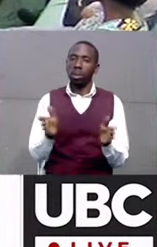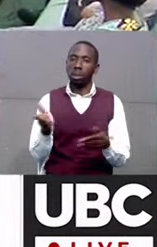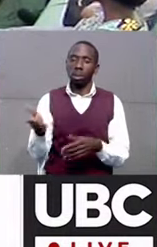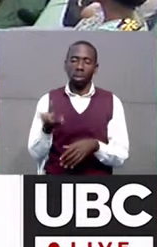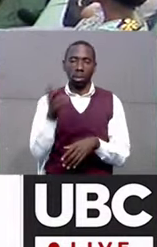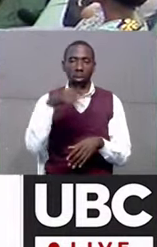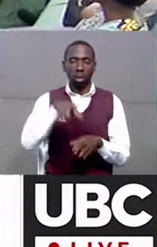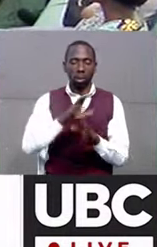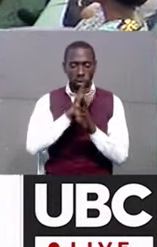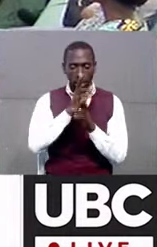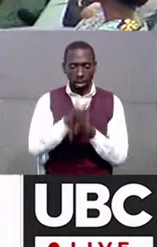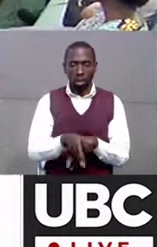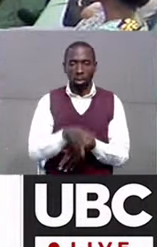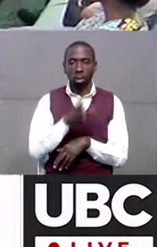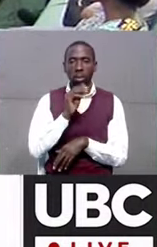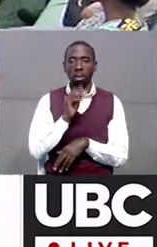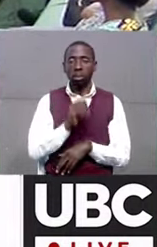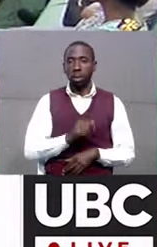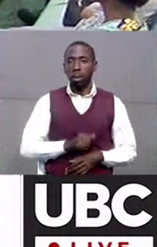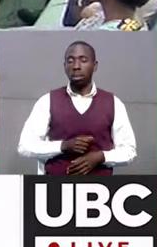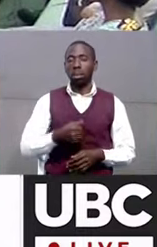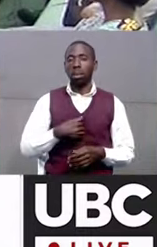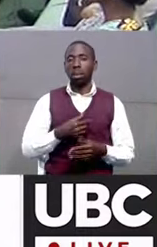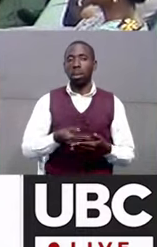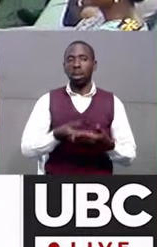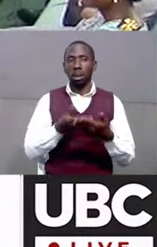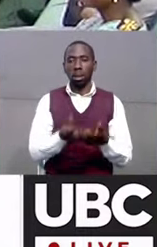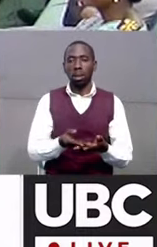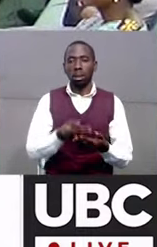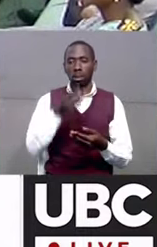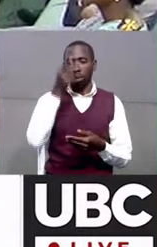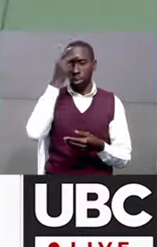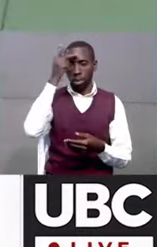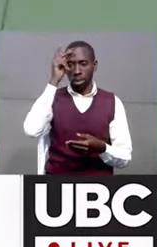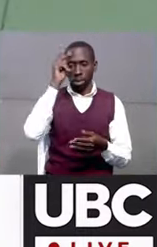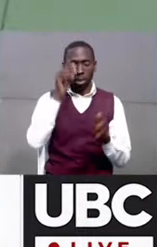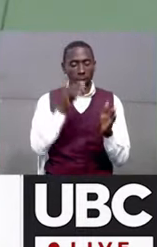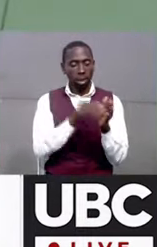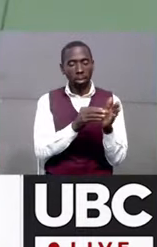Right Honourable Speaker, sorry. I beg to lay the Ministerial Policy Statement